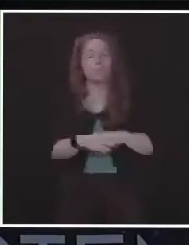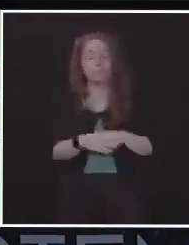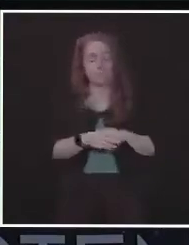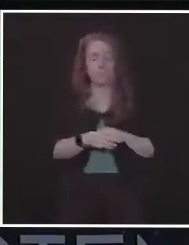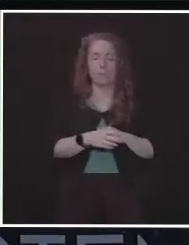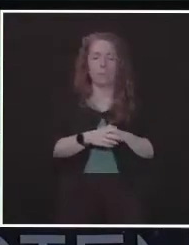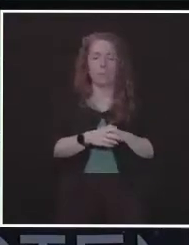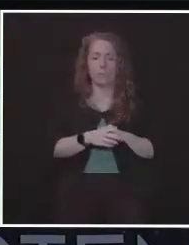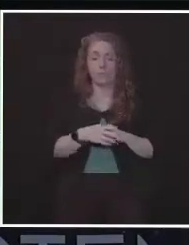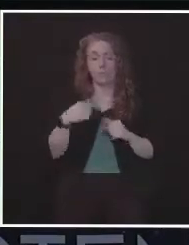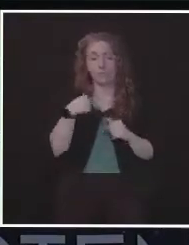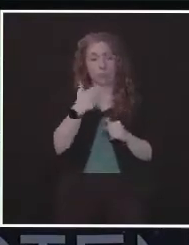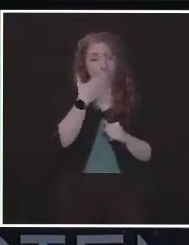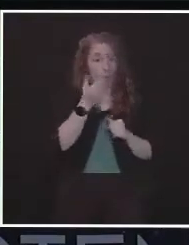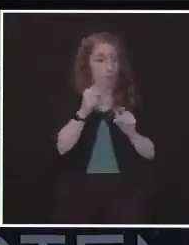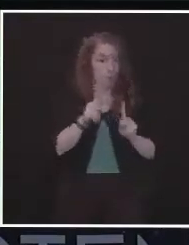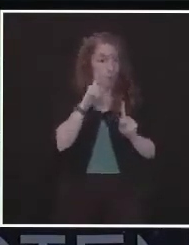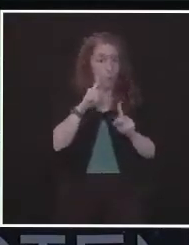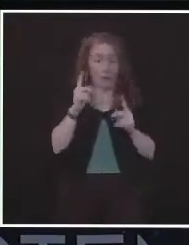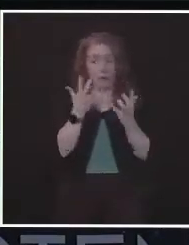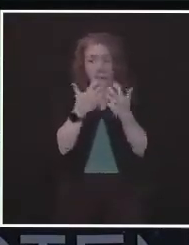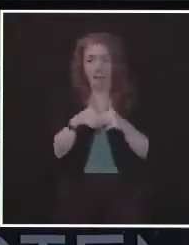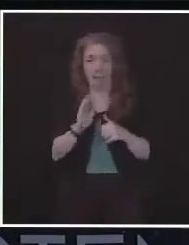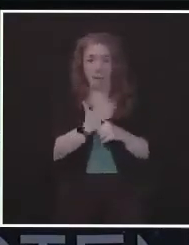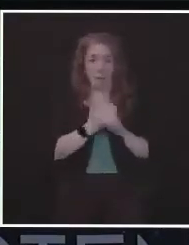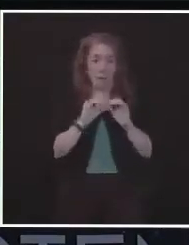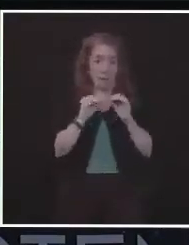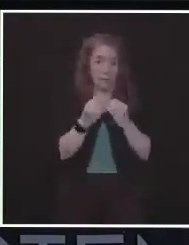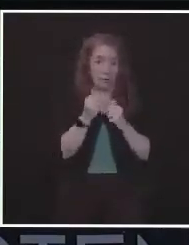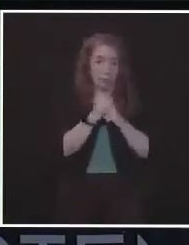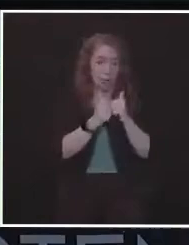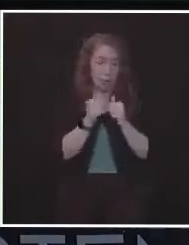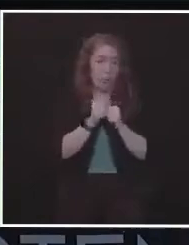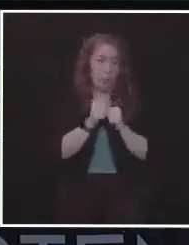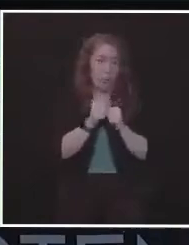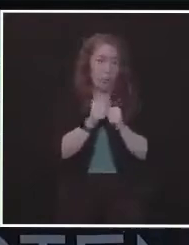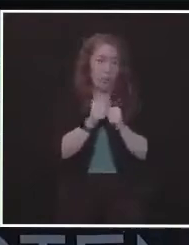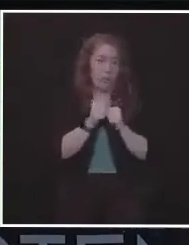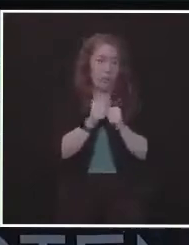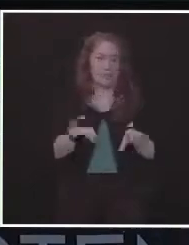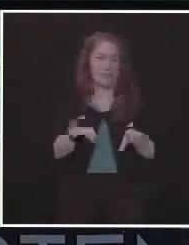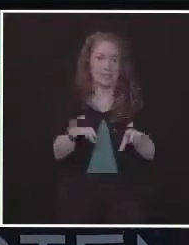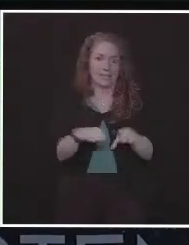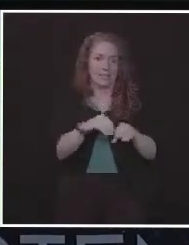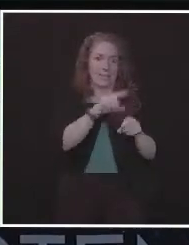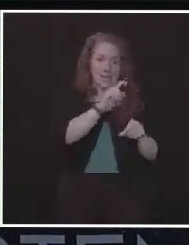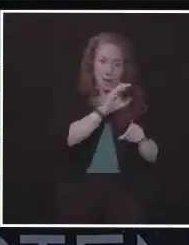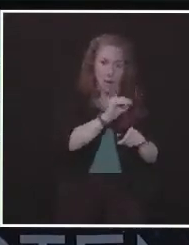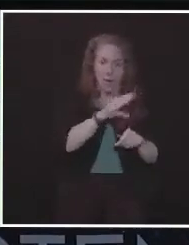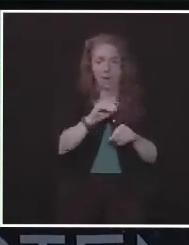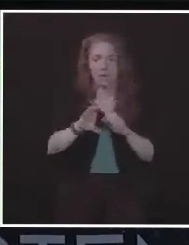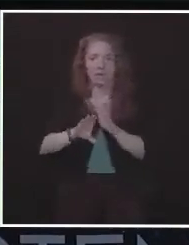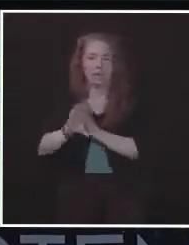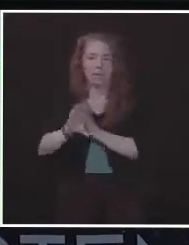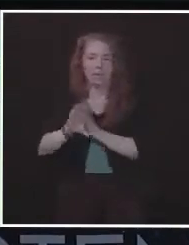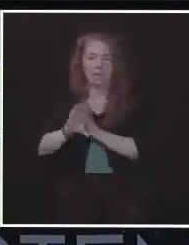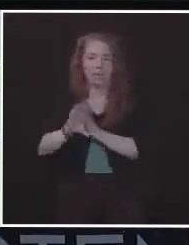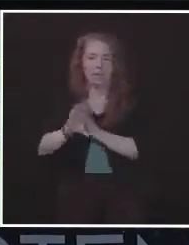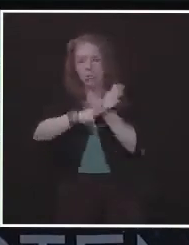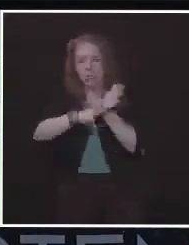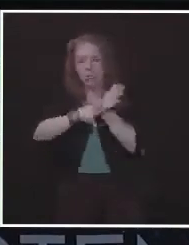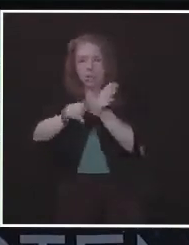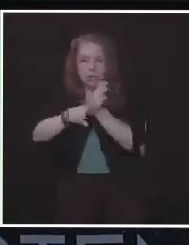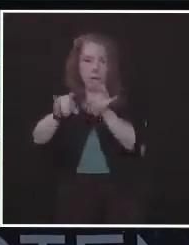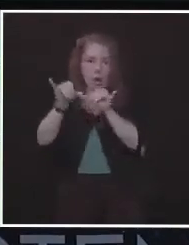organization structure with increasing activities in LEO and with our developmental exploration architecture, and ensure